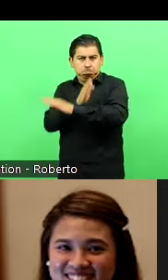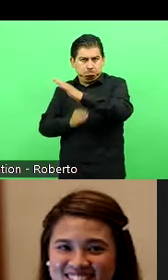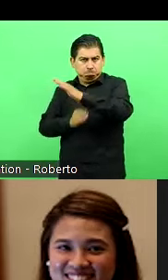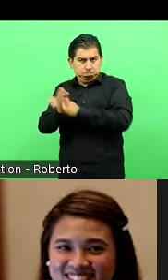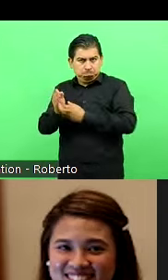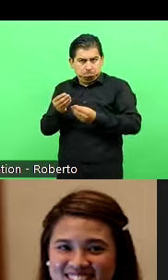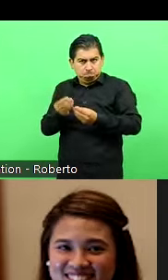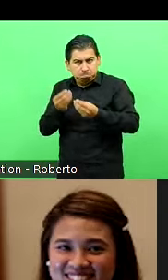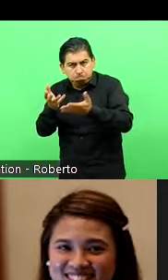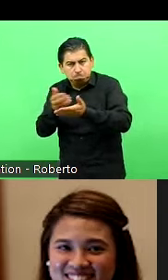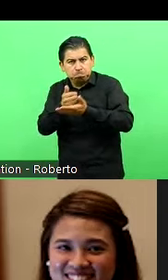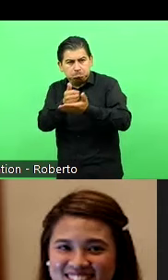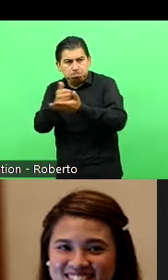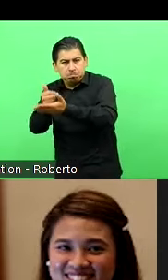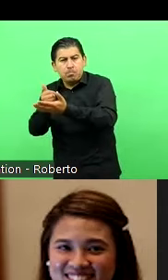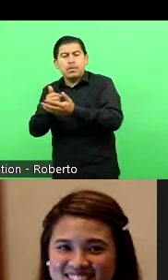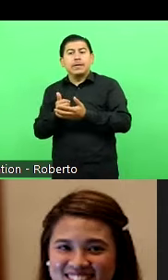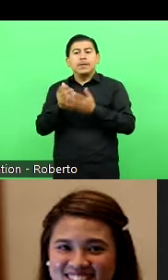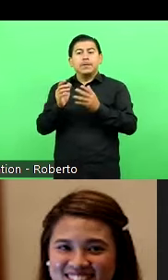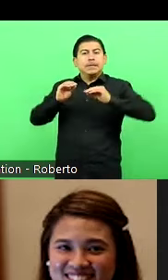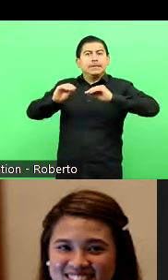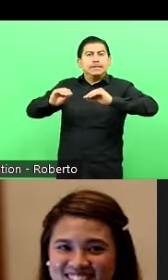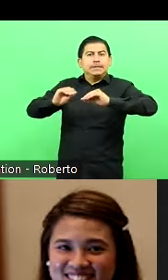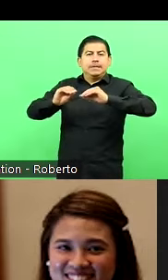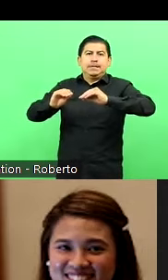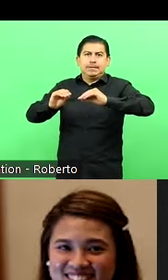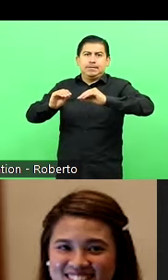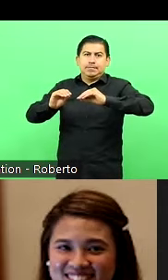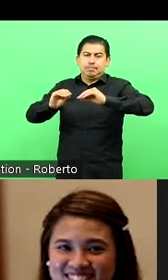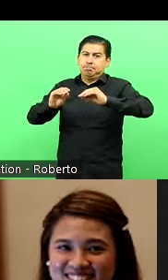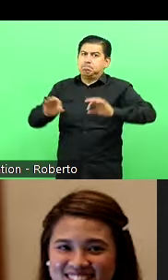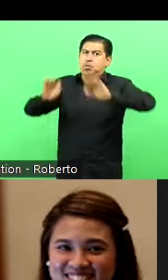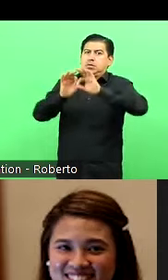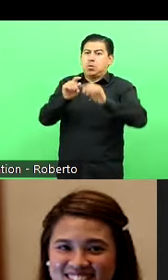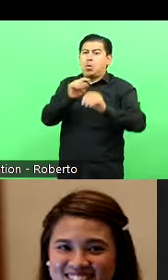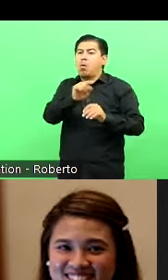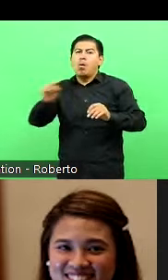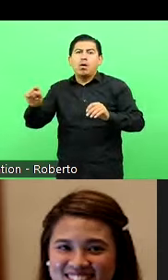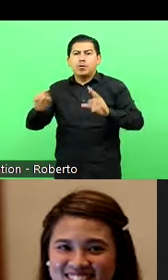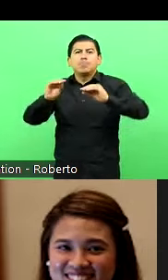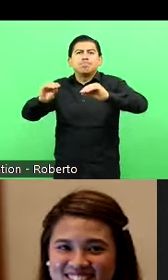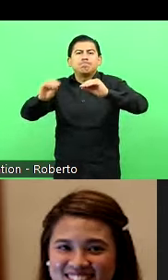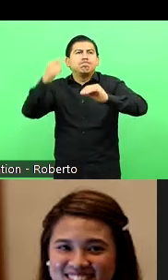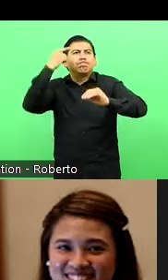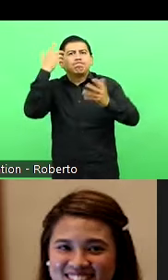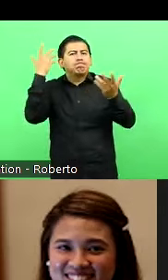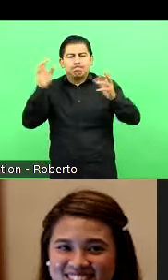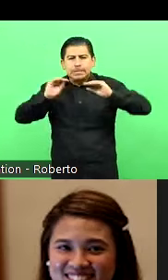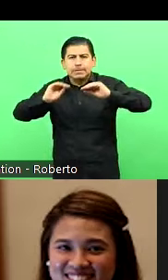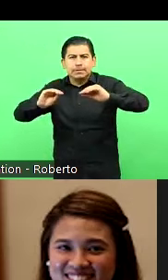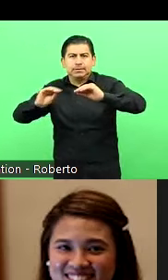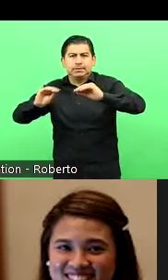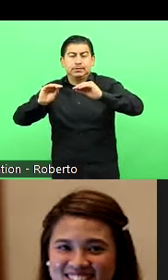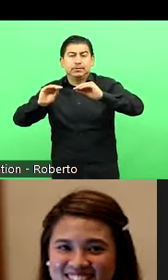significant gaps that we still have to build in. That same goes also for infrastructure resilience, that there are